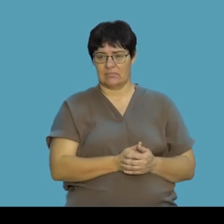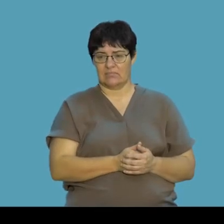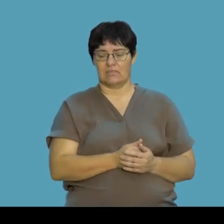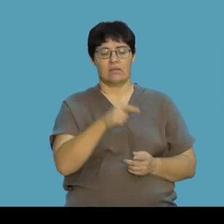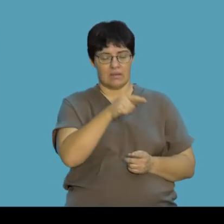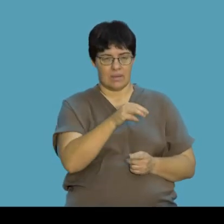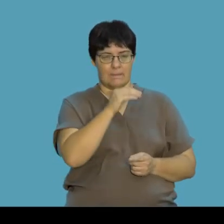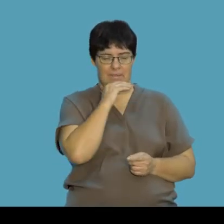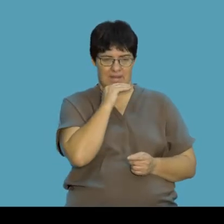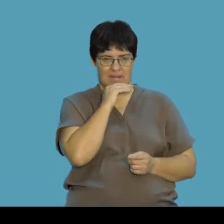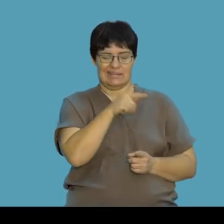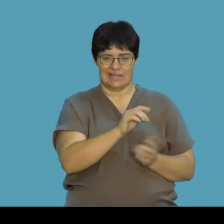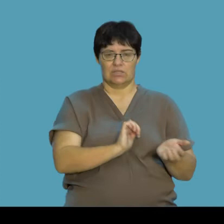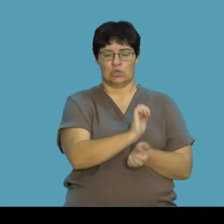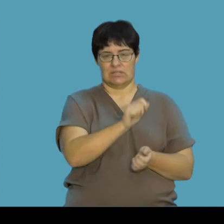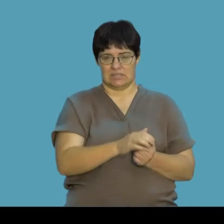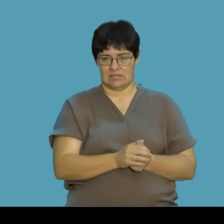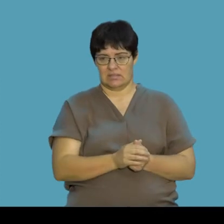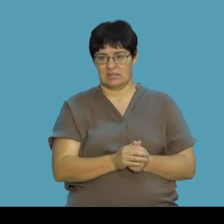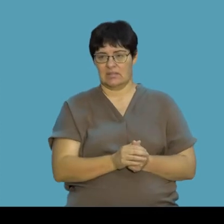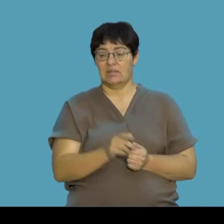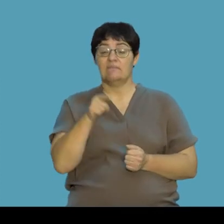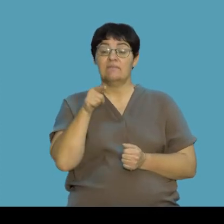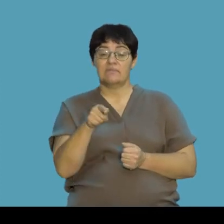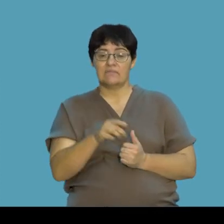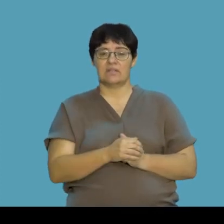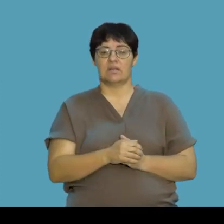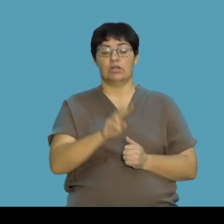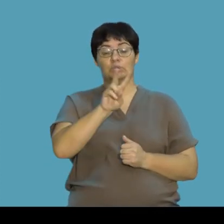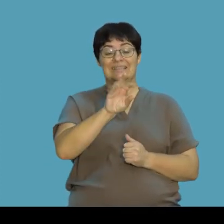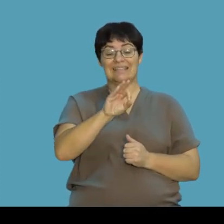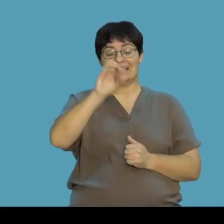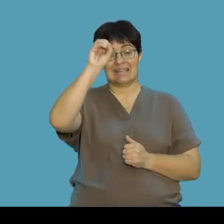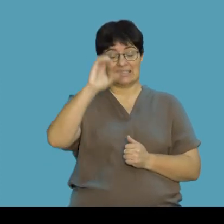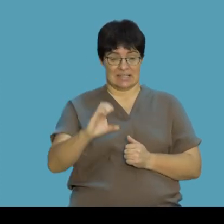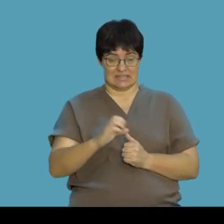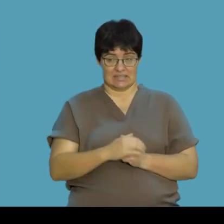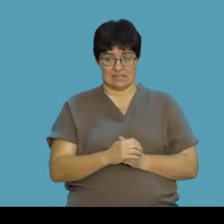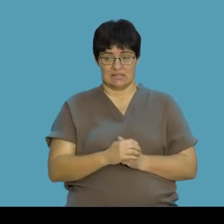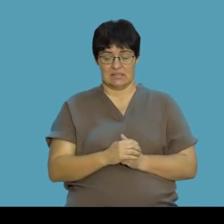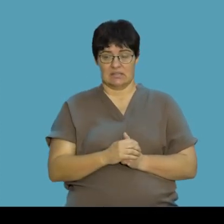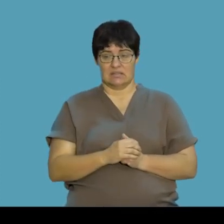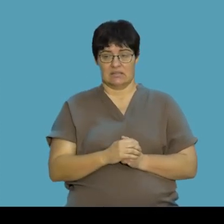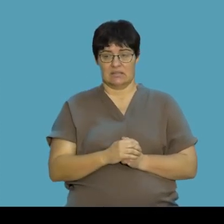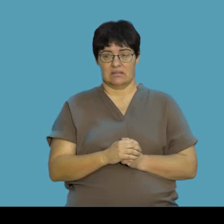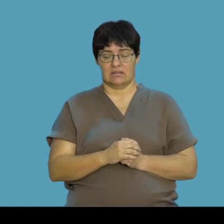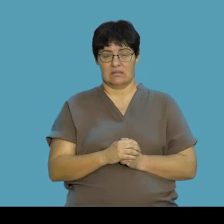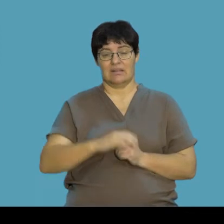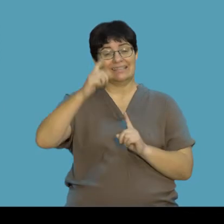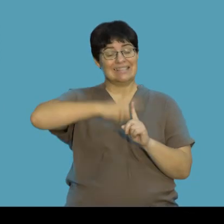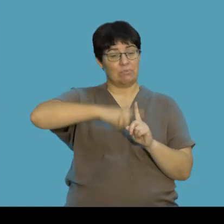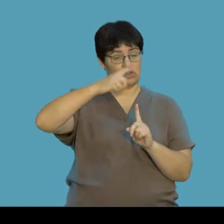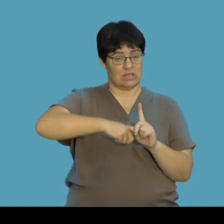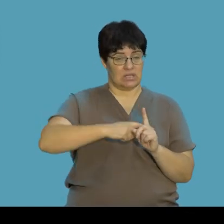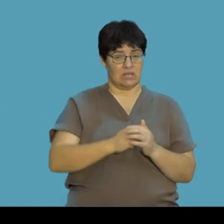this substance will be a solid. But then if you take 23 degrees Celsius, okay, which is the temperature at